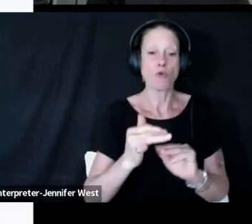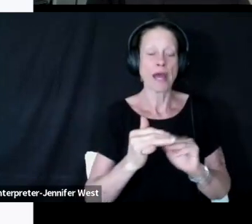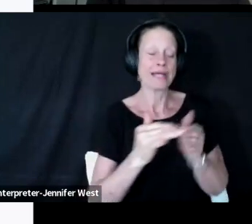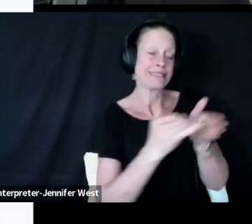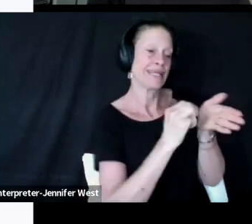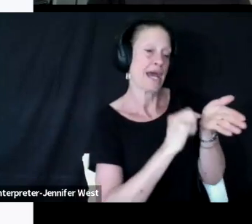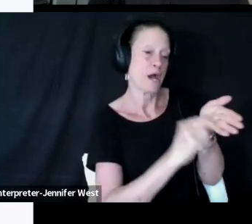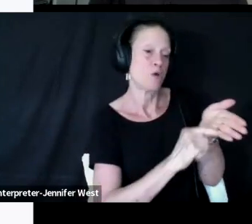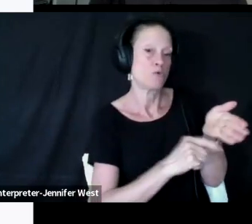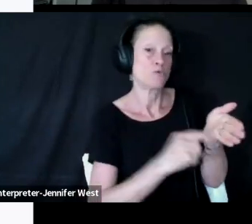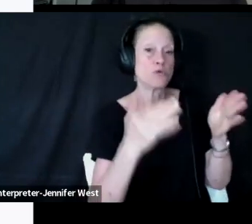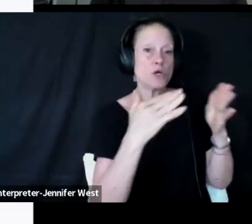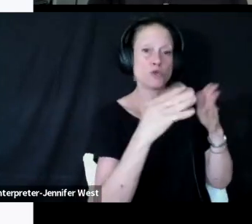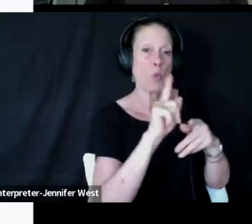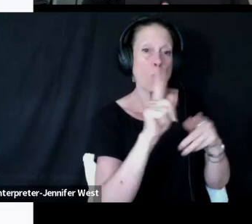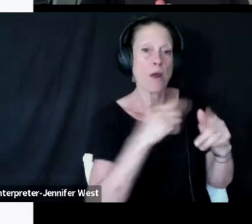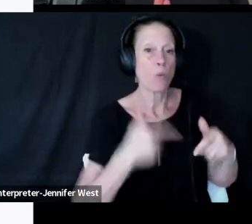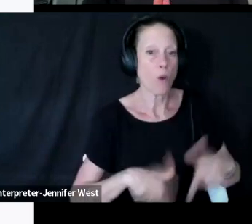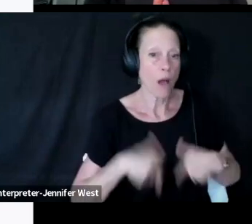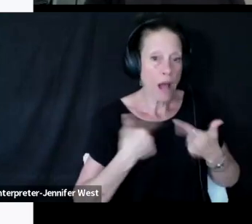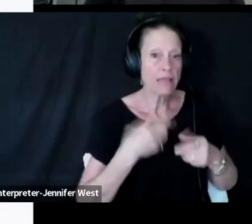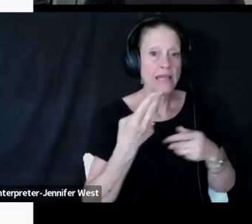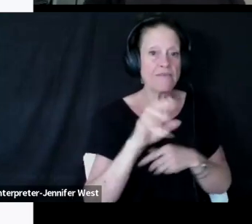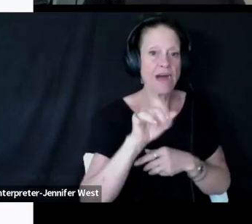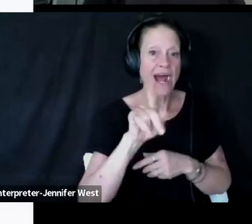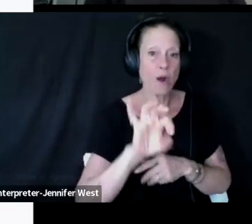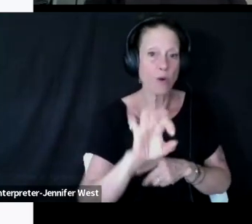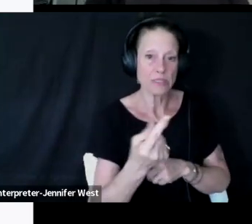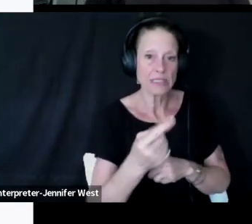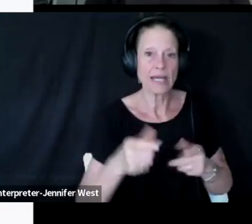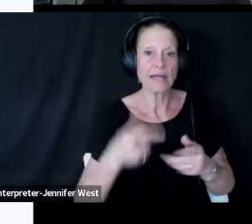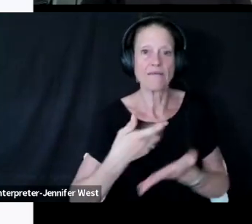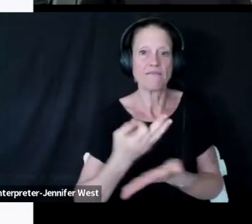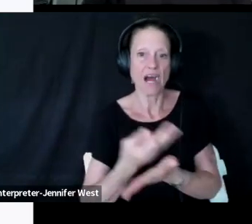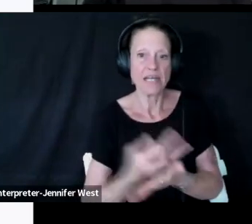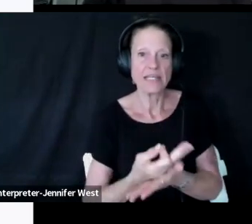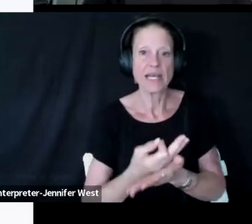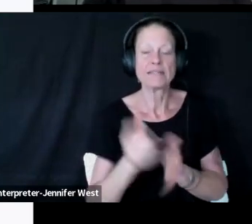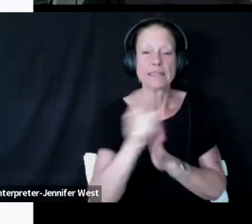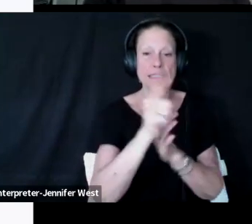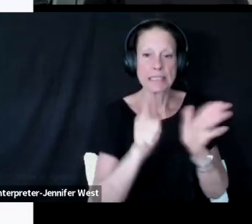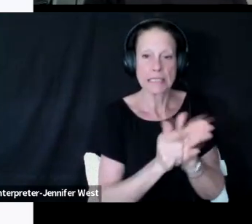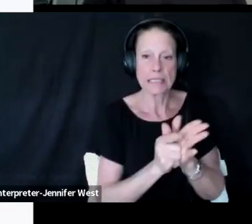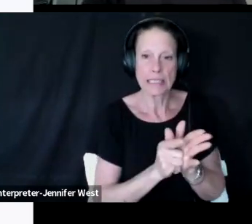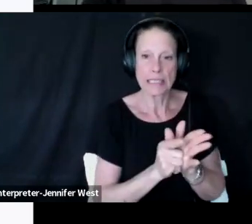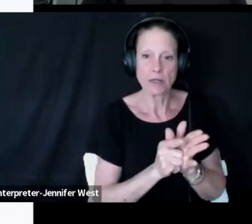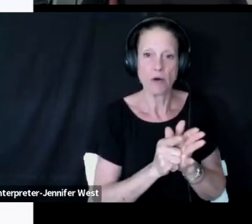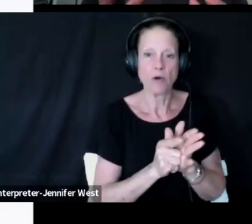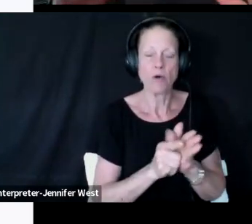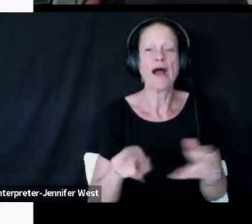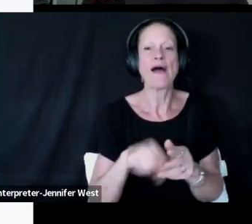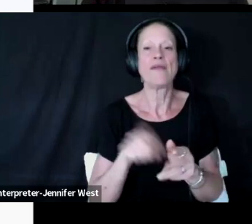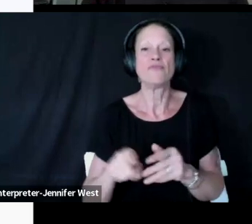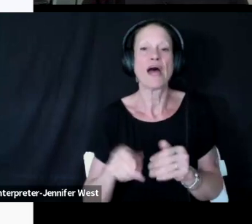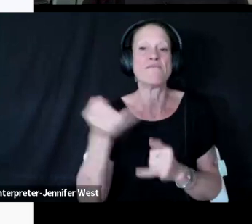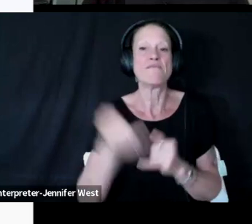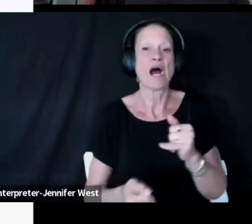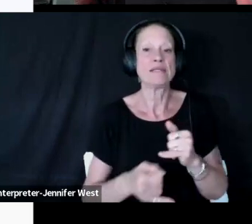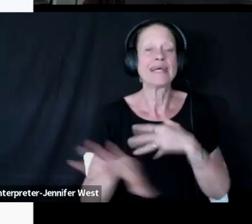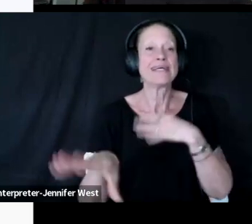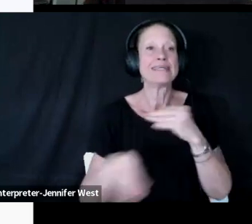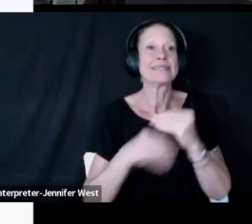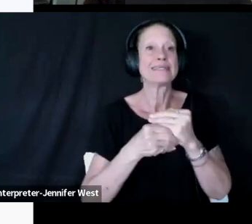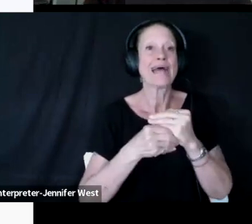legal. Now, one thing you'll see also is this add a category. And what we kept happening